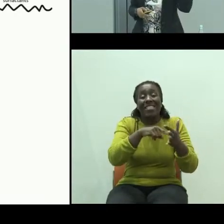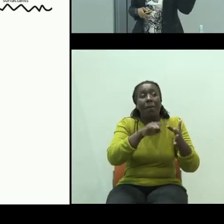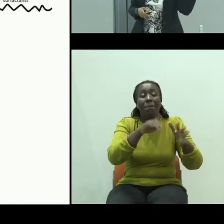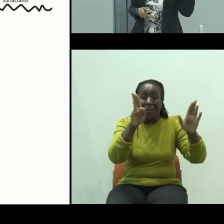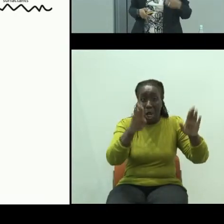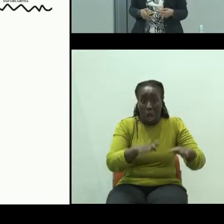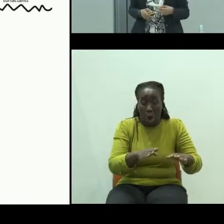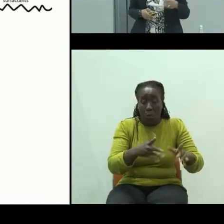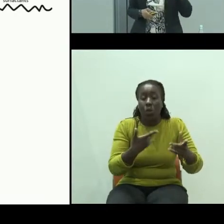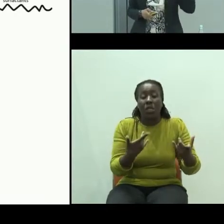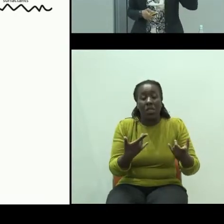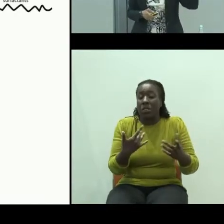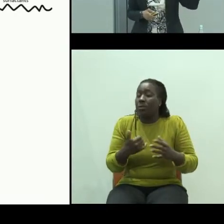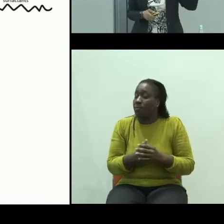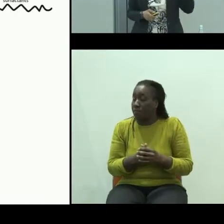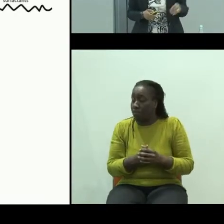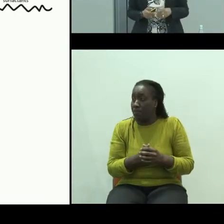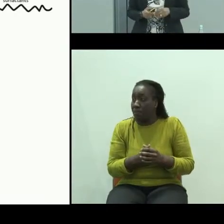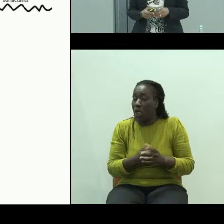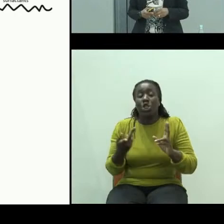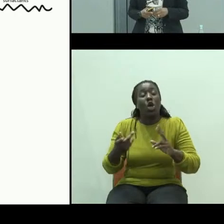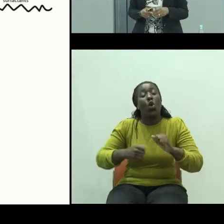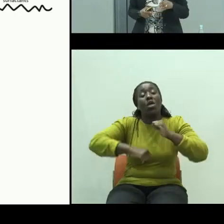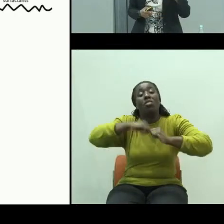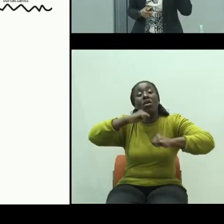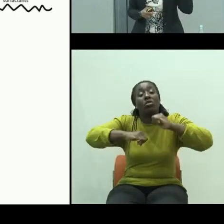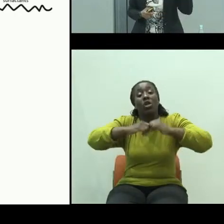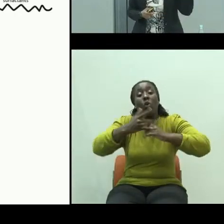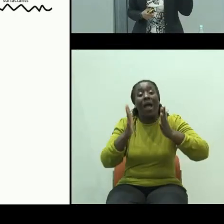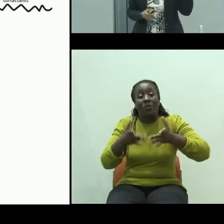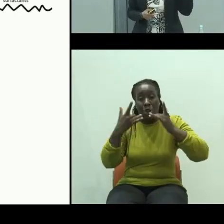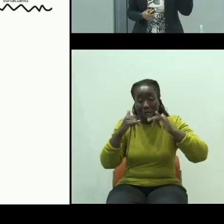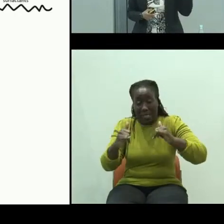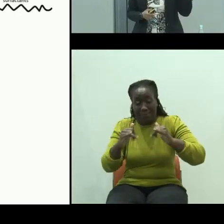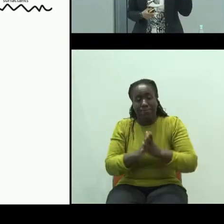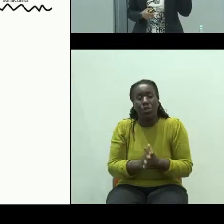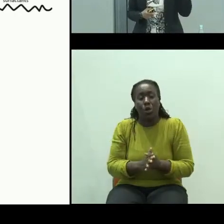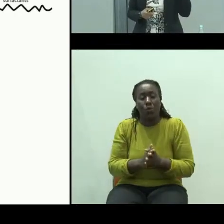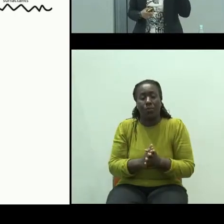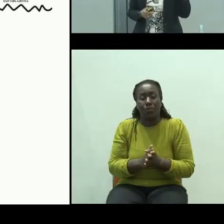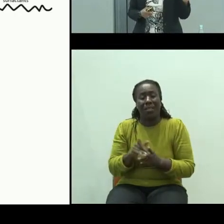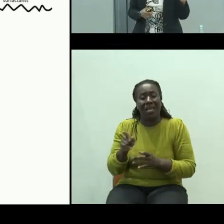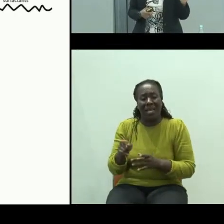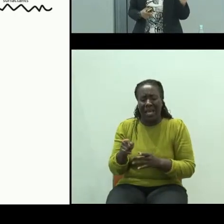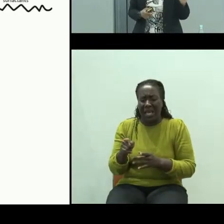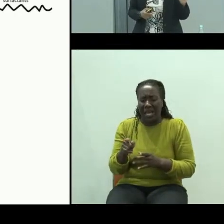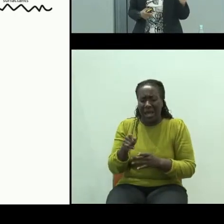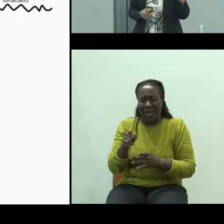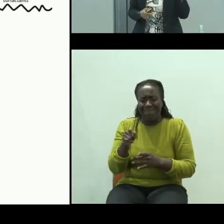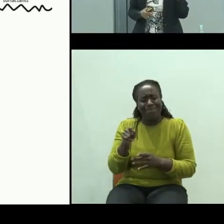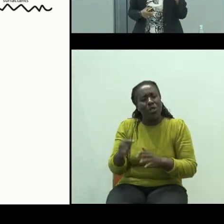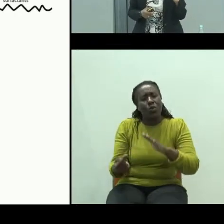the particular construct that we chose. And in this case, it became very